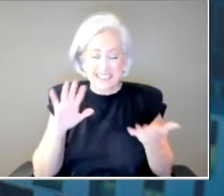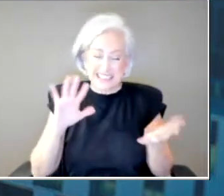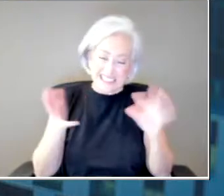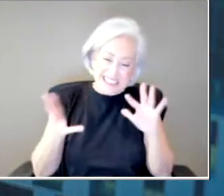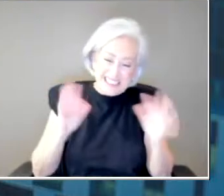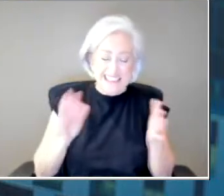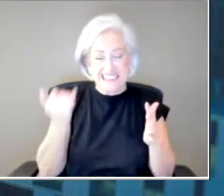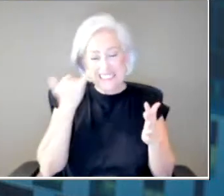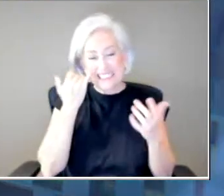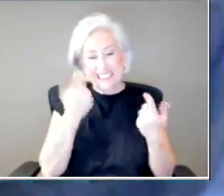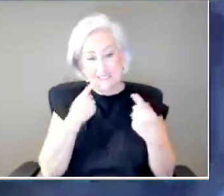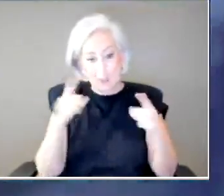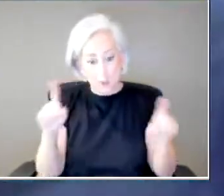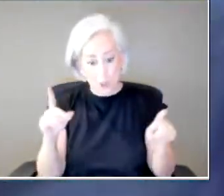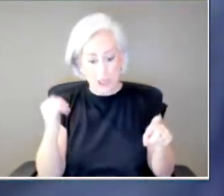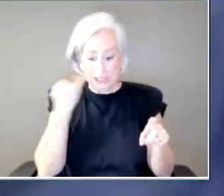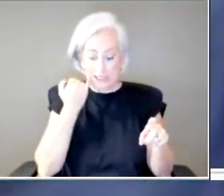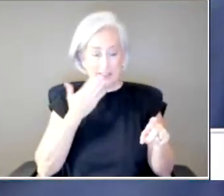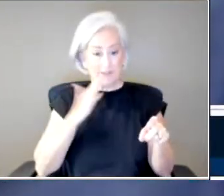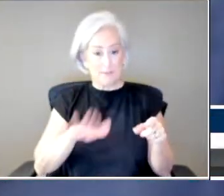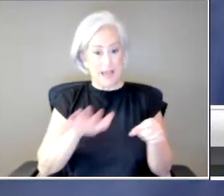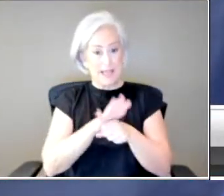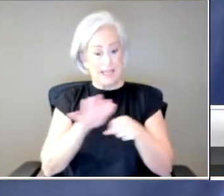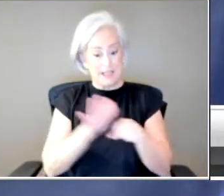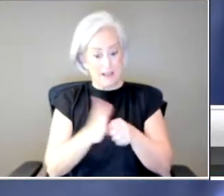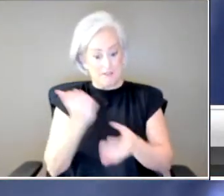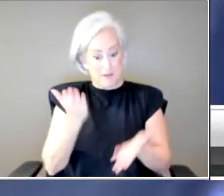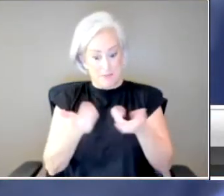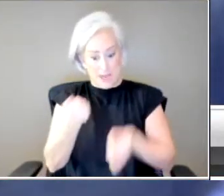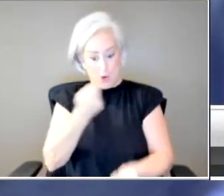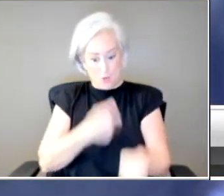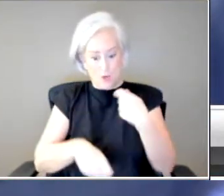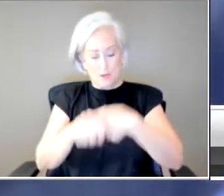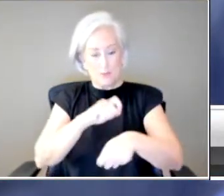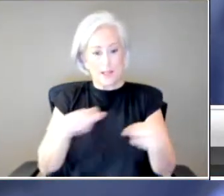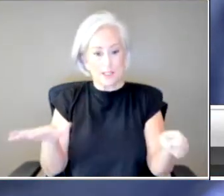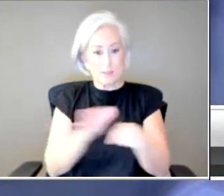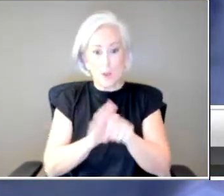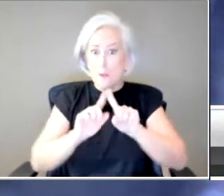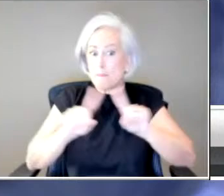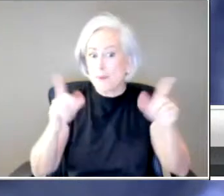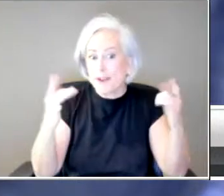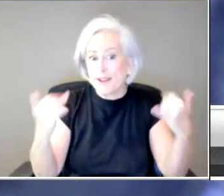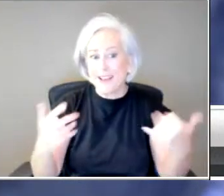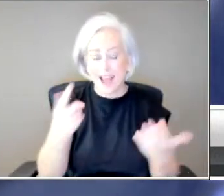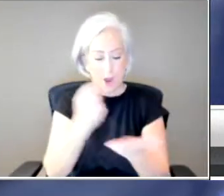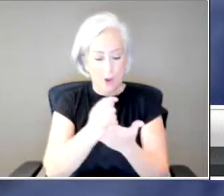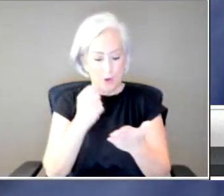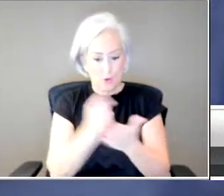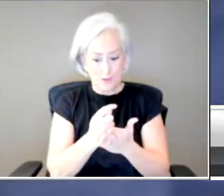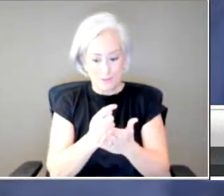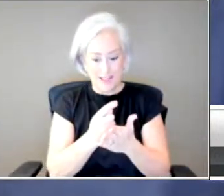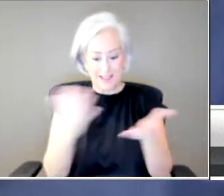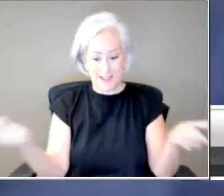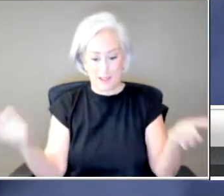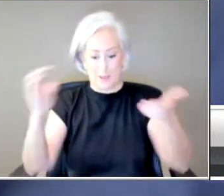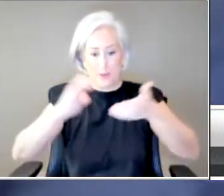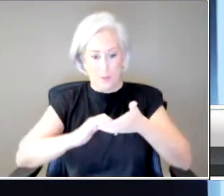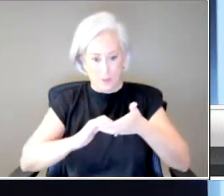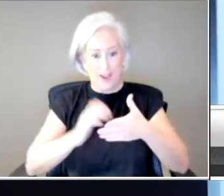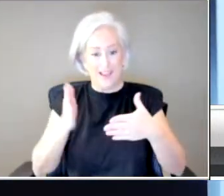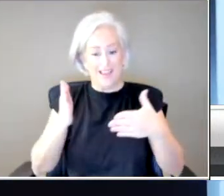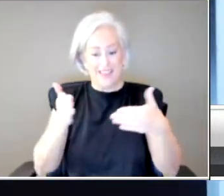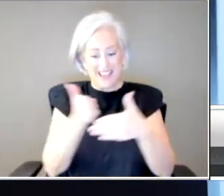knee entirely. But now there is a treatment that can bridge the gap, so to speak, between those options. It's more permanent than